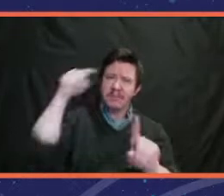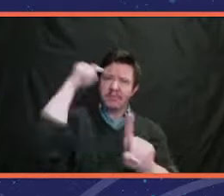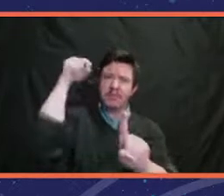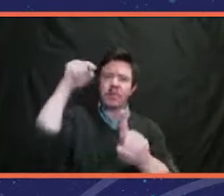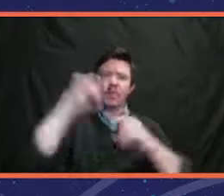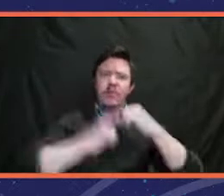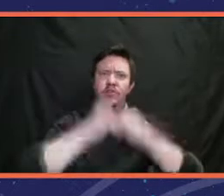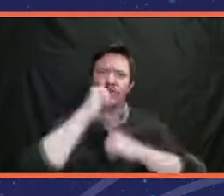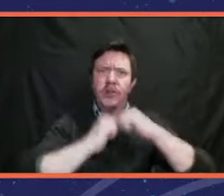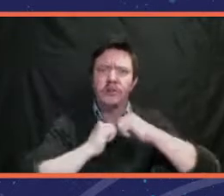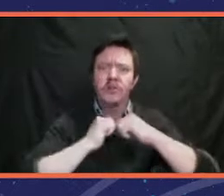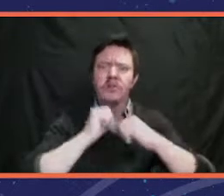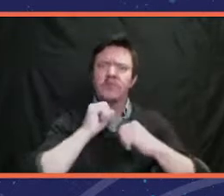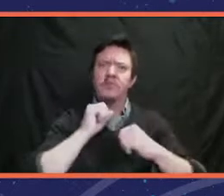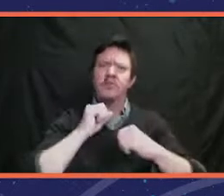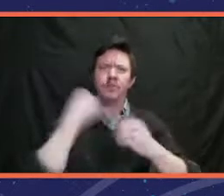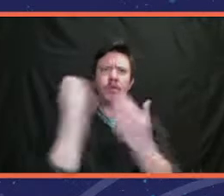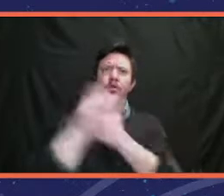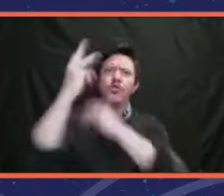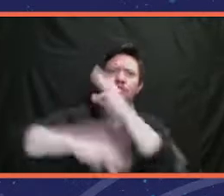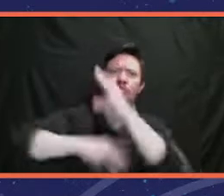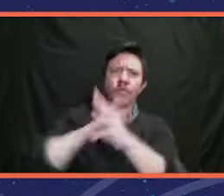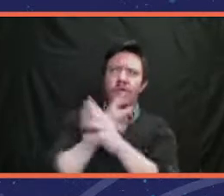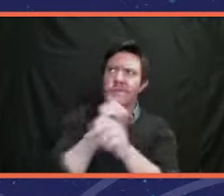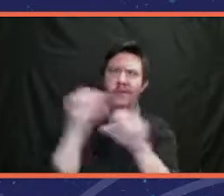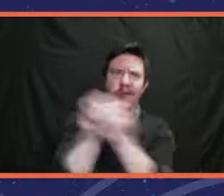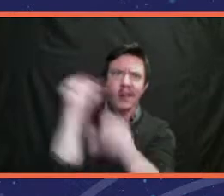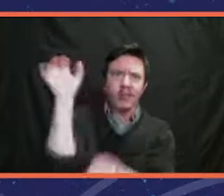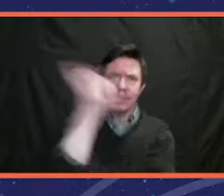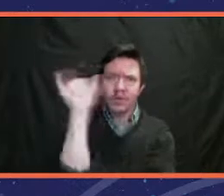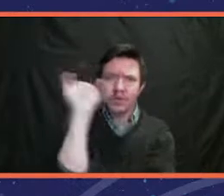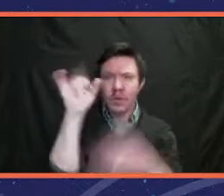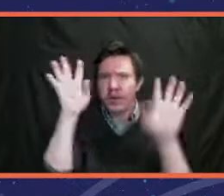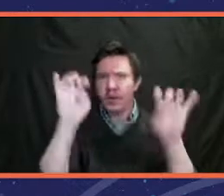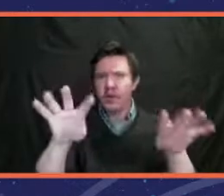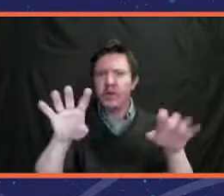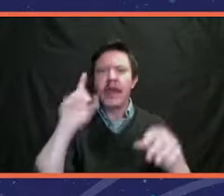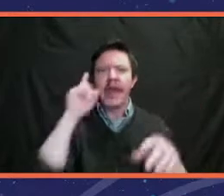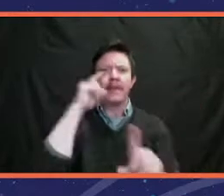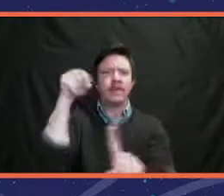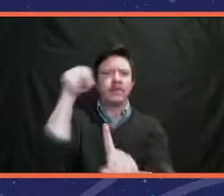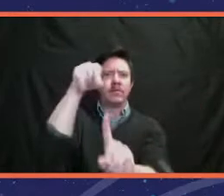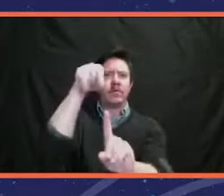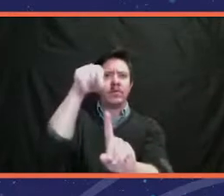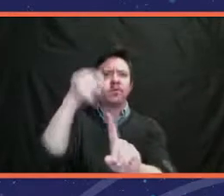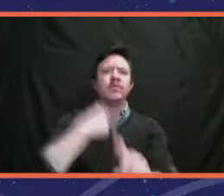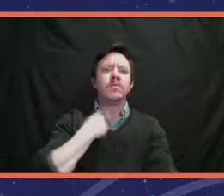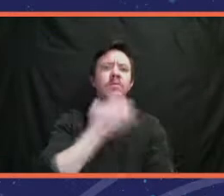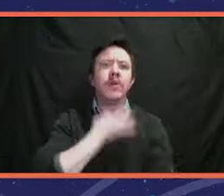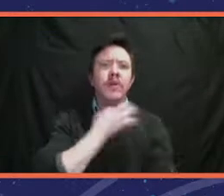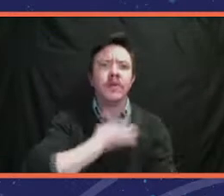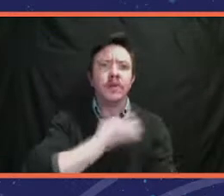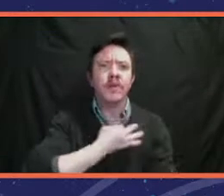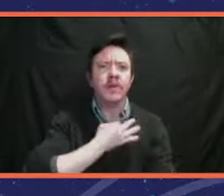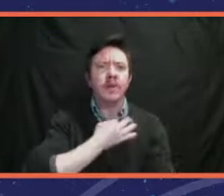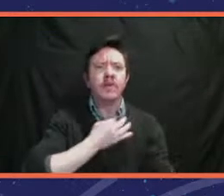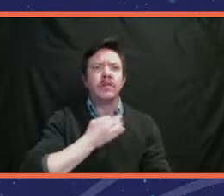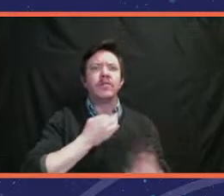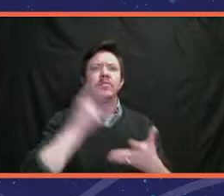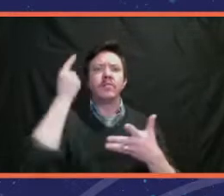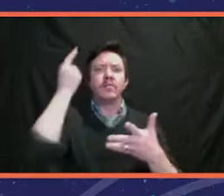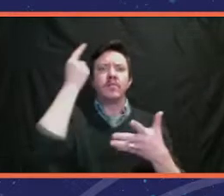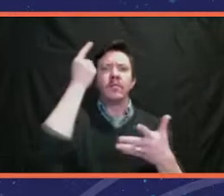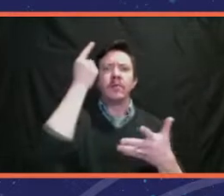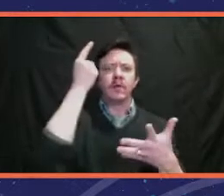world actually look like? And I think for you specifically, I was curious just what needs to